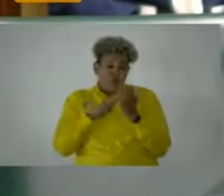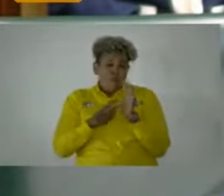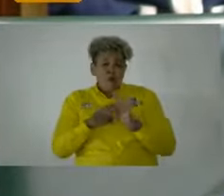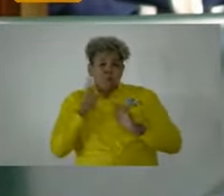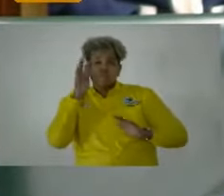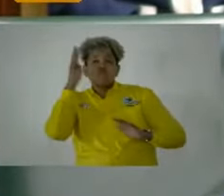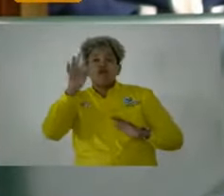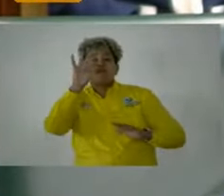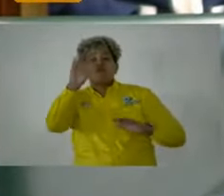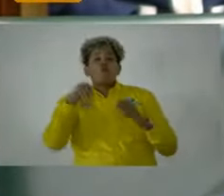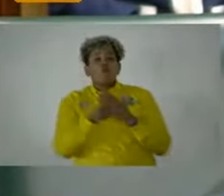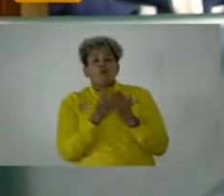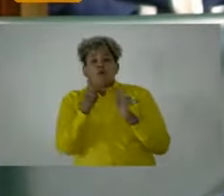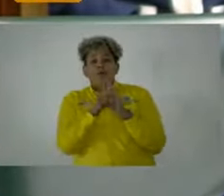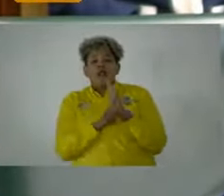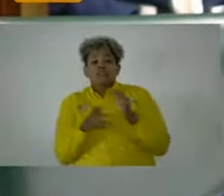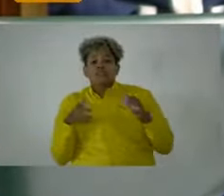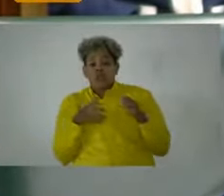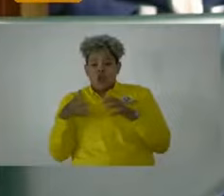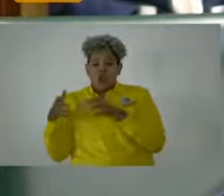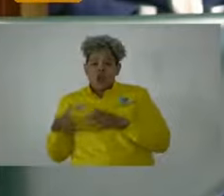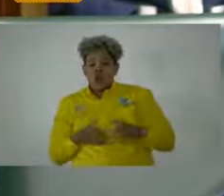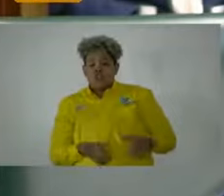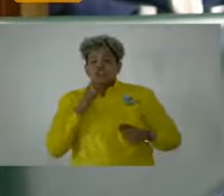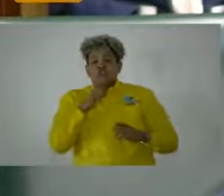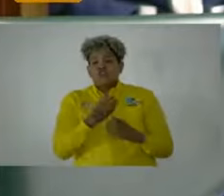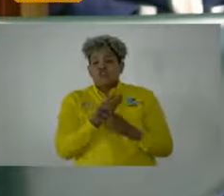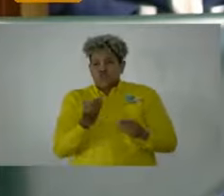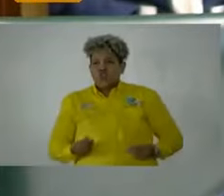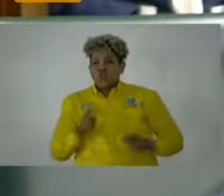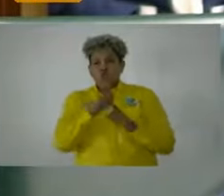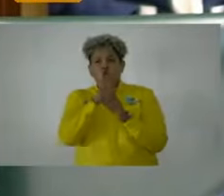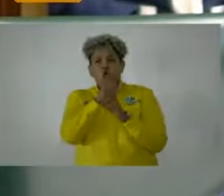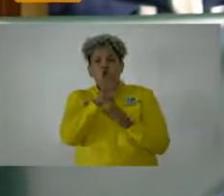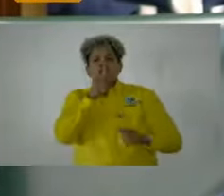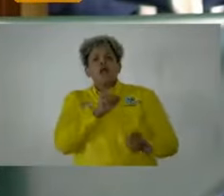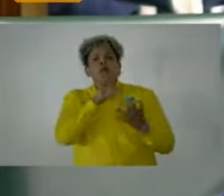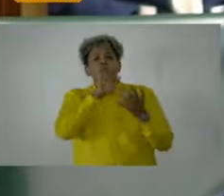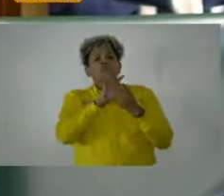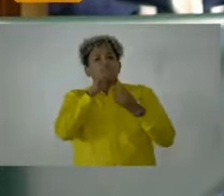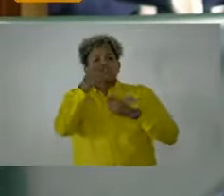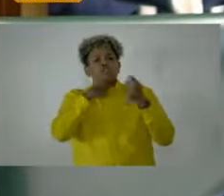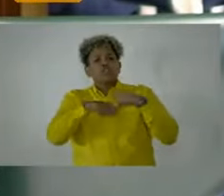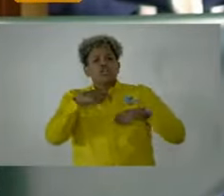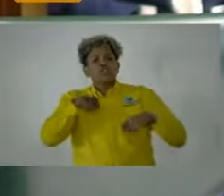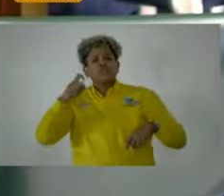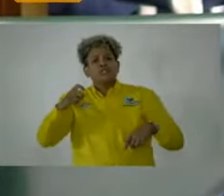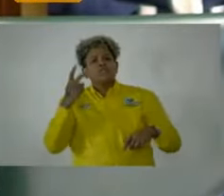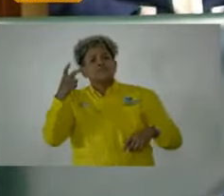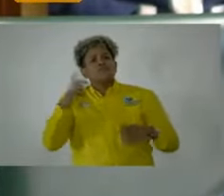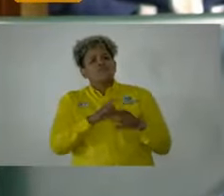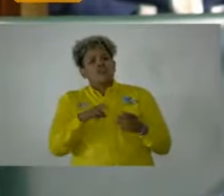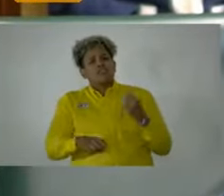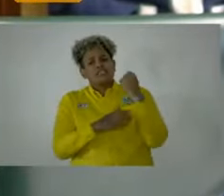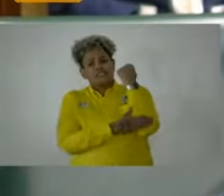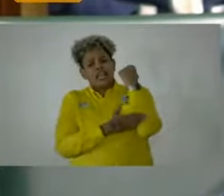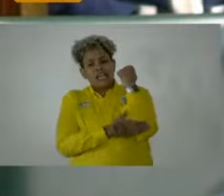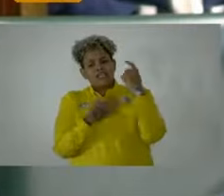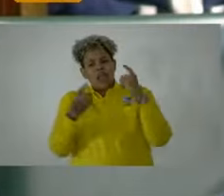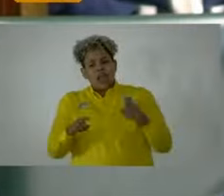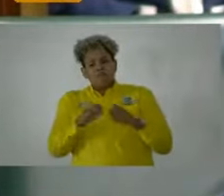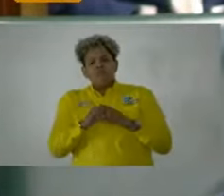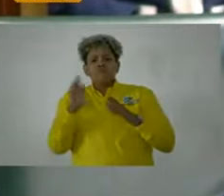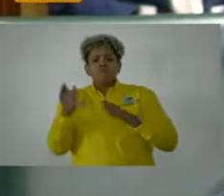four new policy clusters, bringing a solutions-oriented approach to the changes that we need to see in this nation. Then,